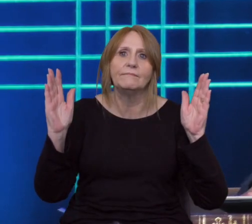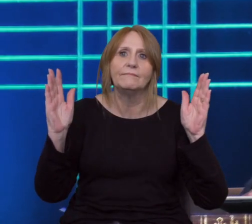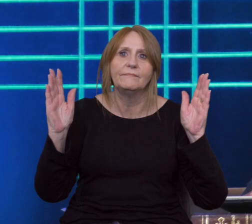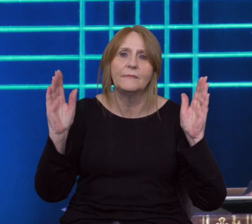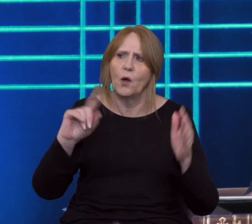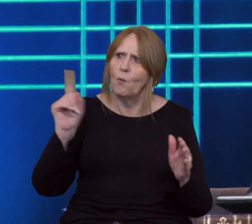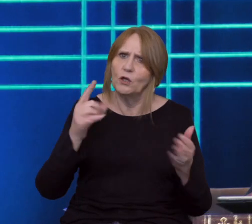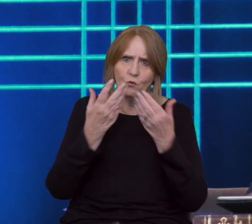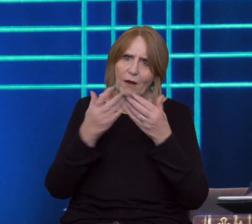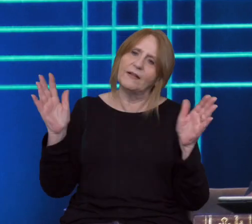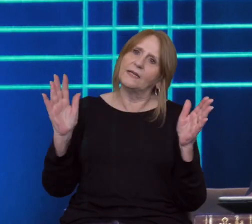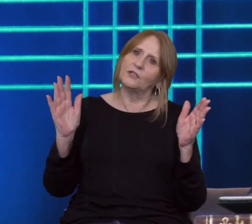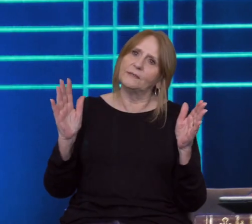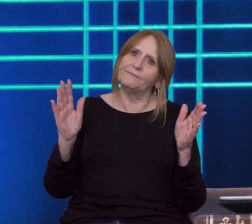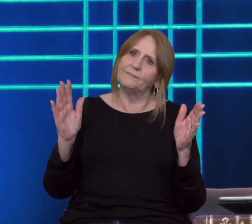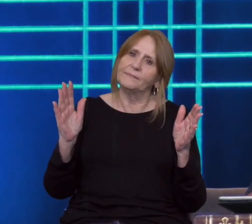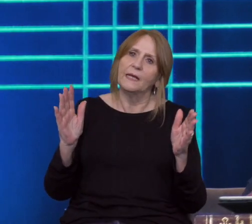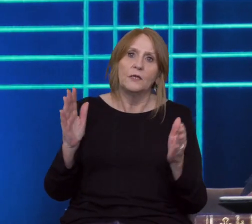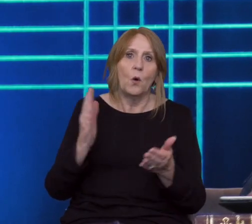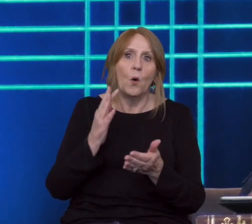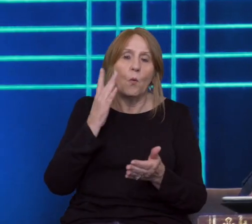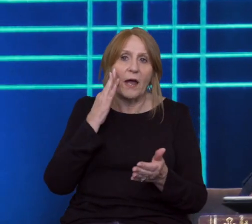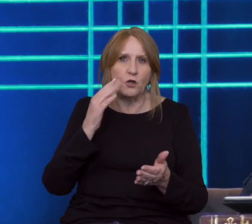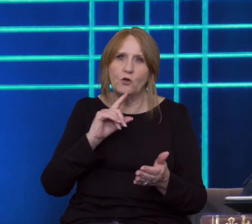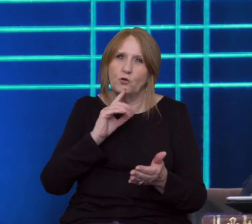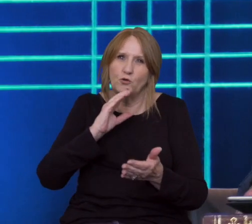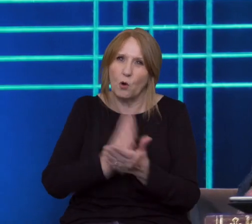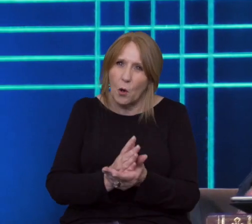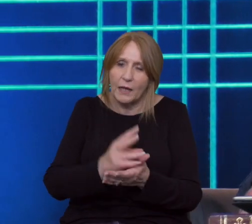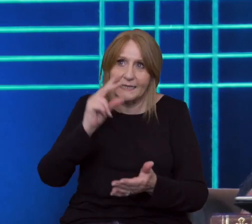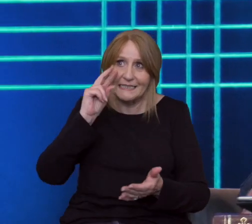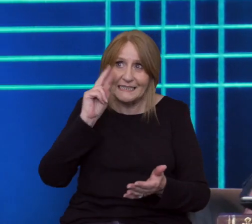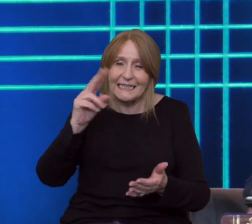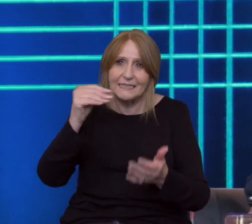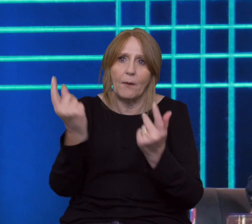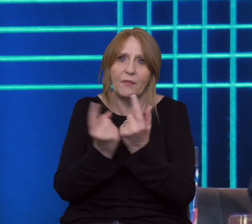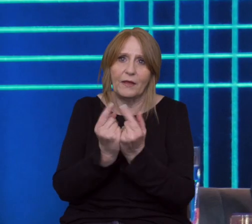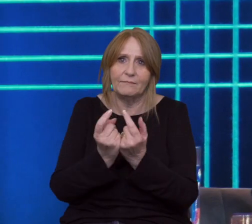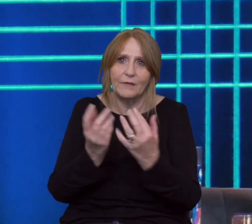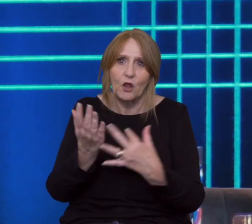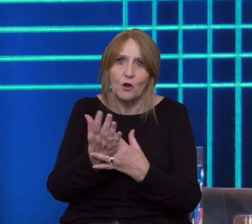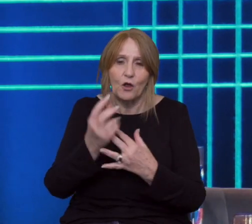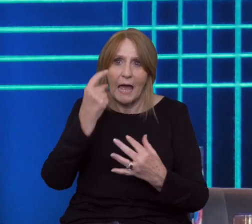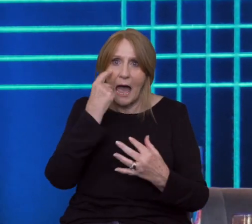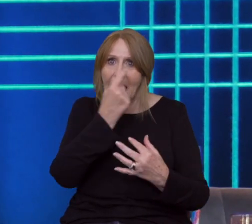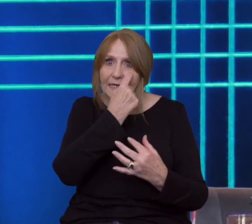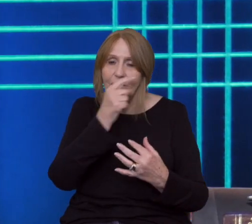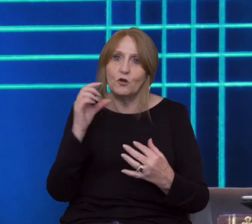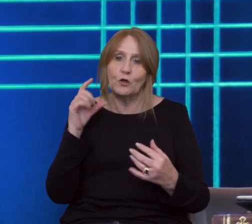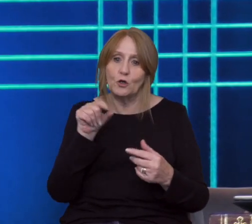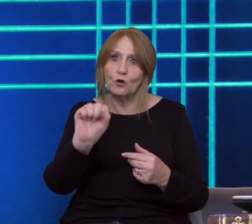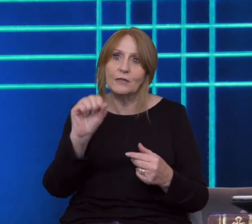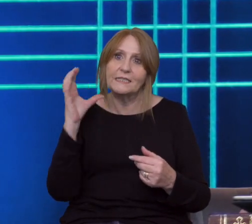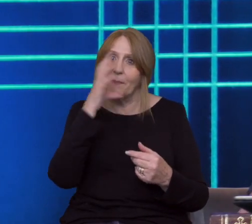truly see something, especially with the eyes of your spirit. We read in the